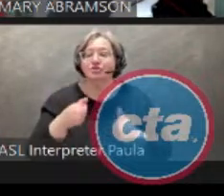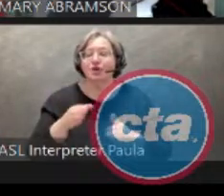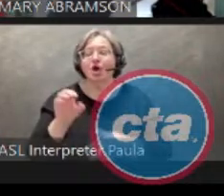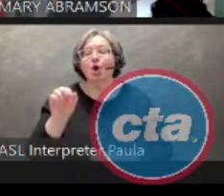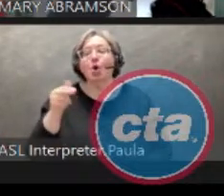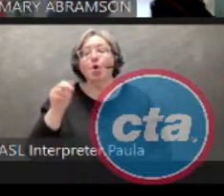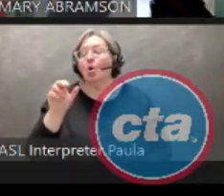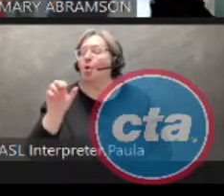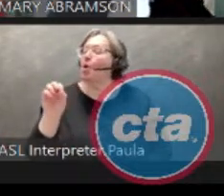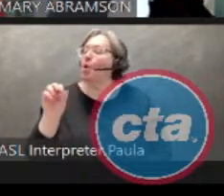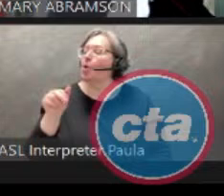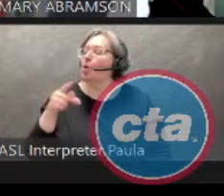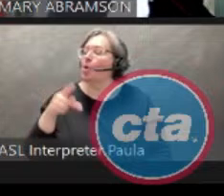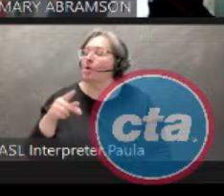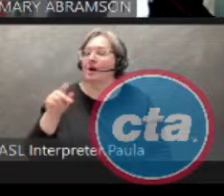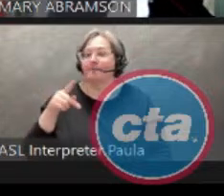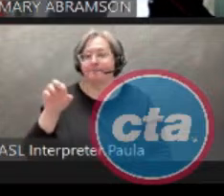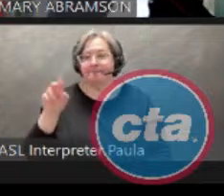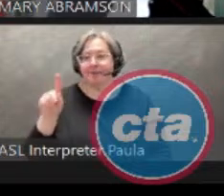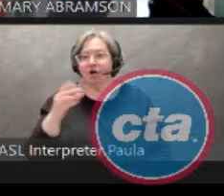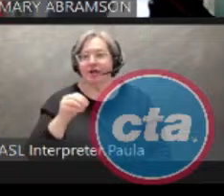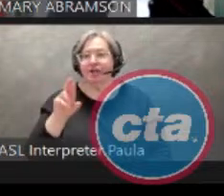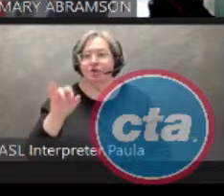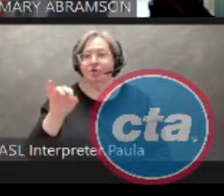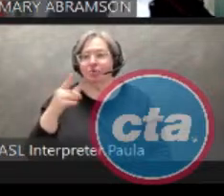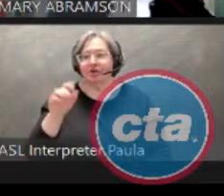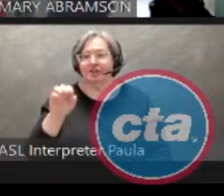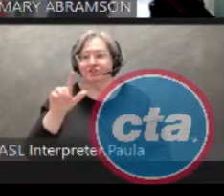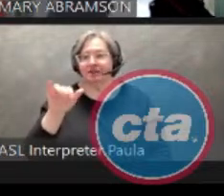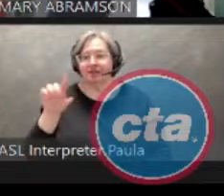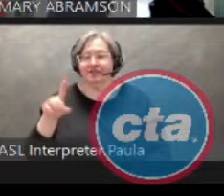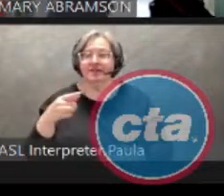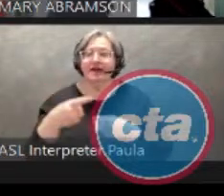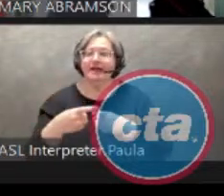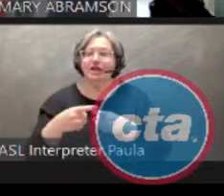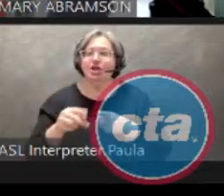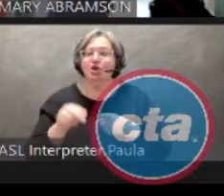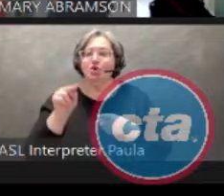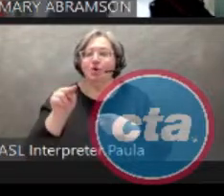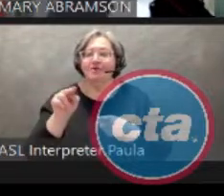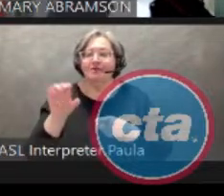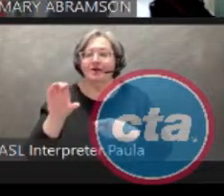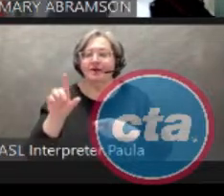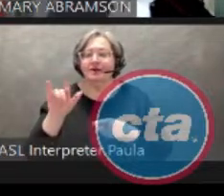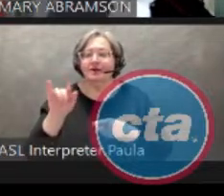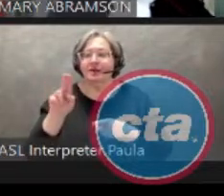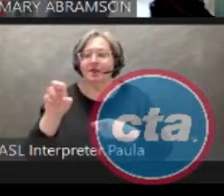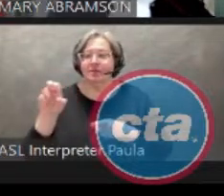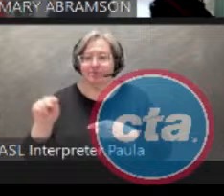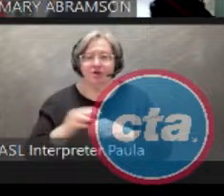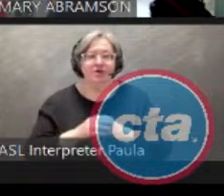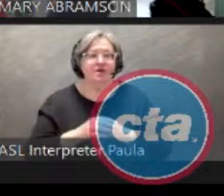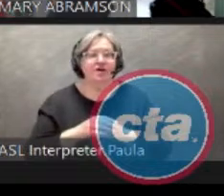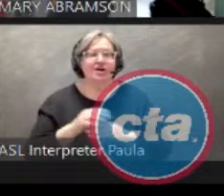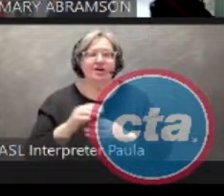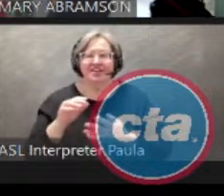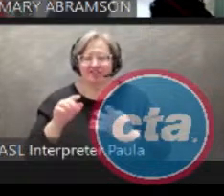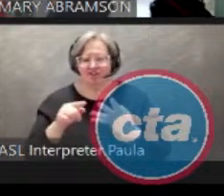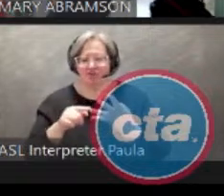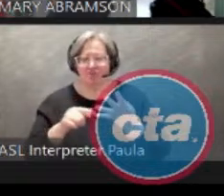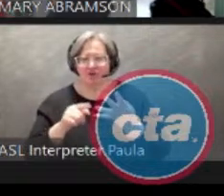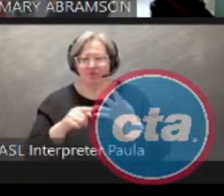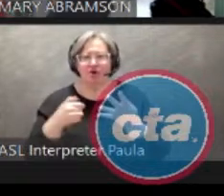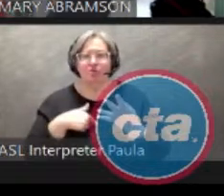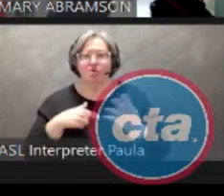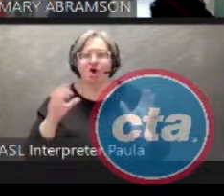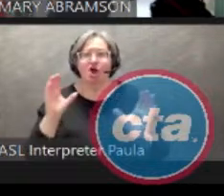Ridgeland, and then North and Clybourne. Phase 3 and 4 are, and in the future, we're still aggressively chasing